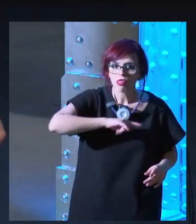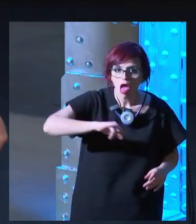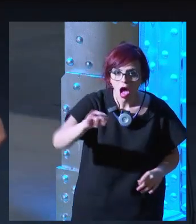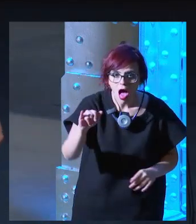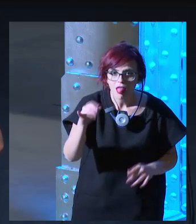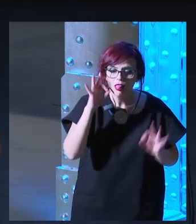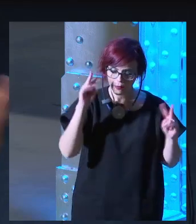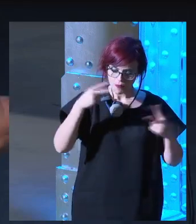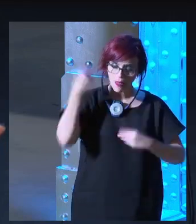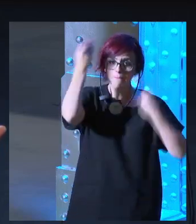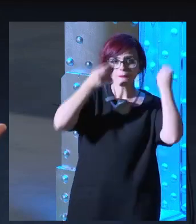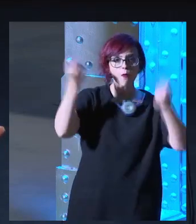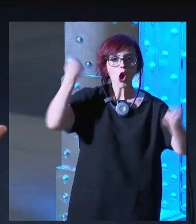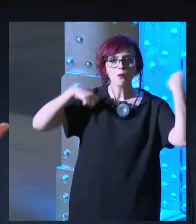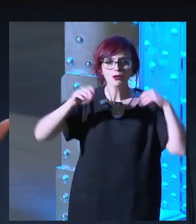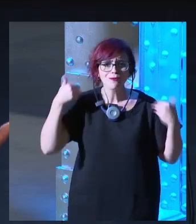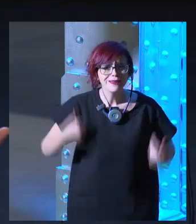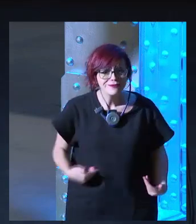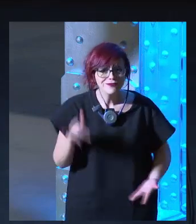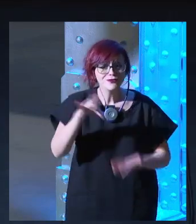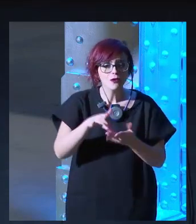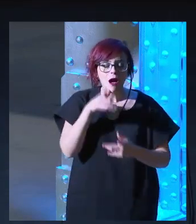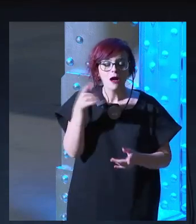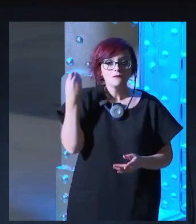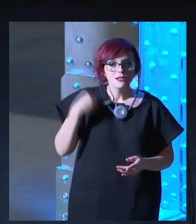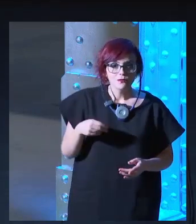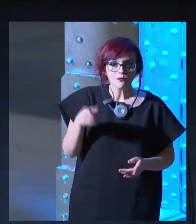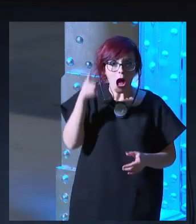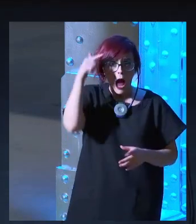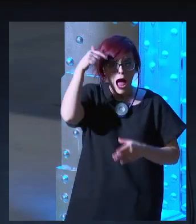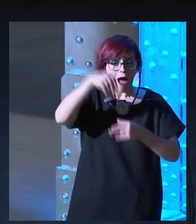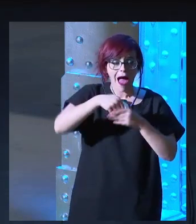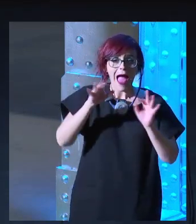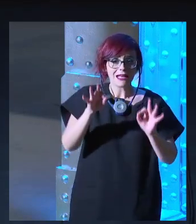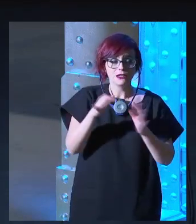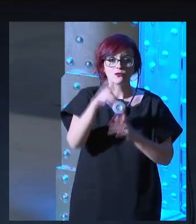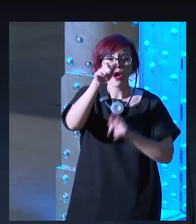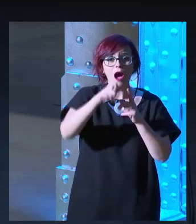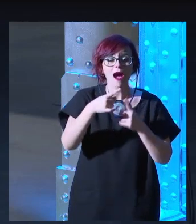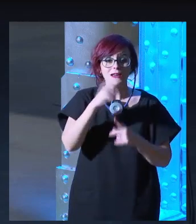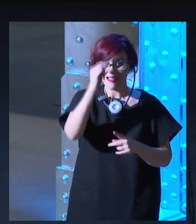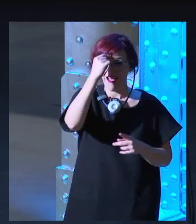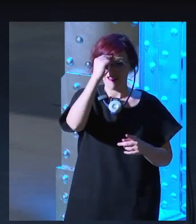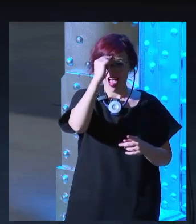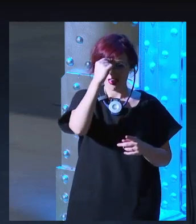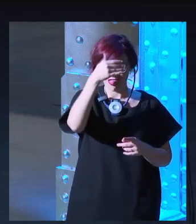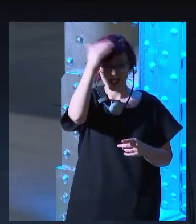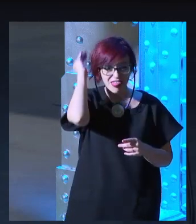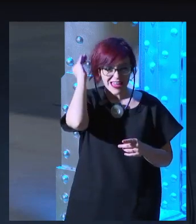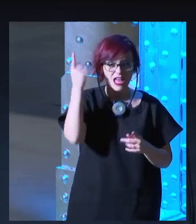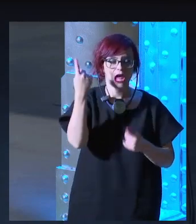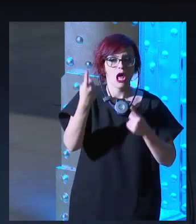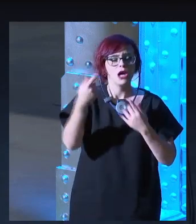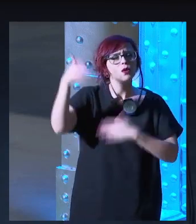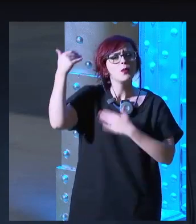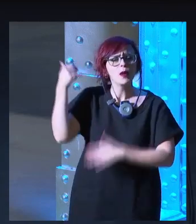of the time, because it does matter. Mm-hmm. When somebody said to Gandhi, what is the most important thing